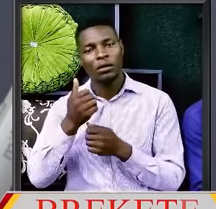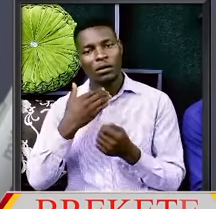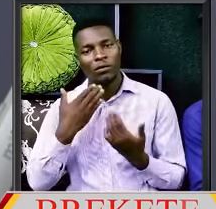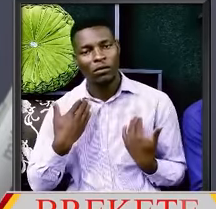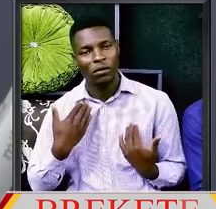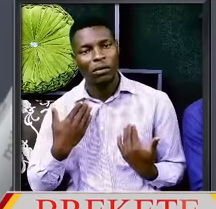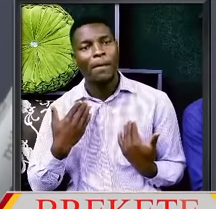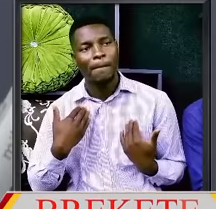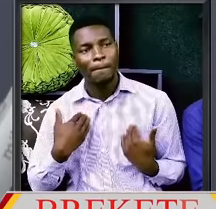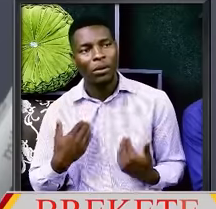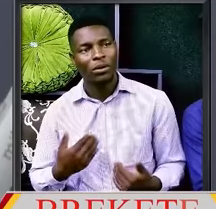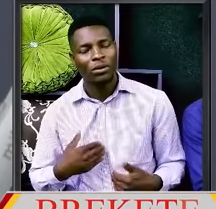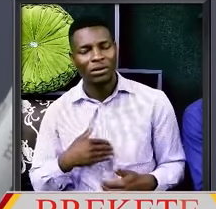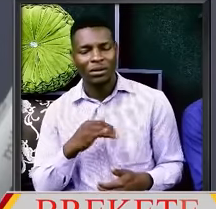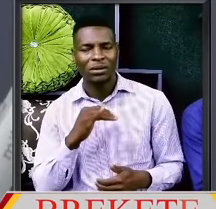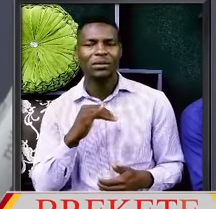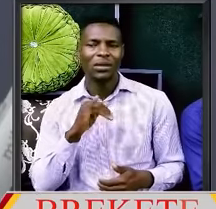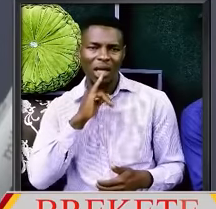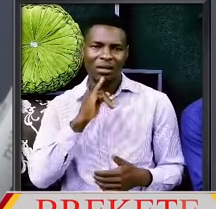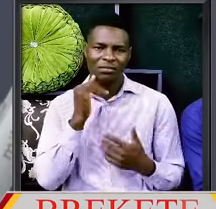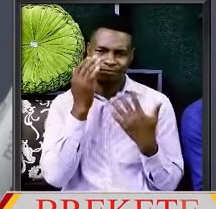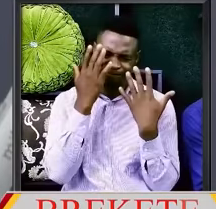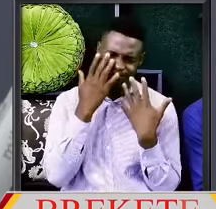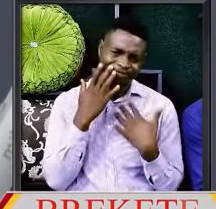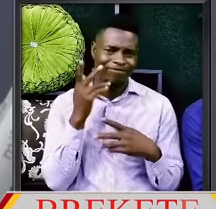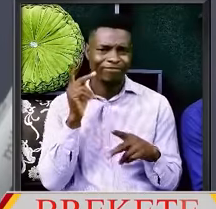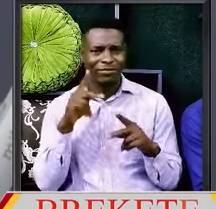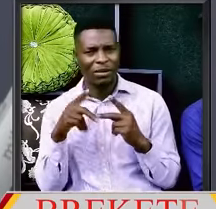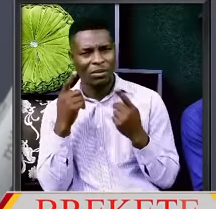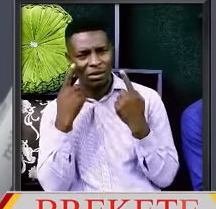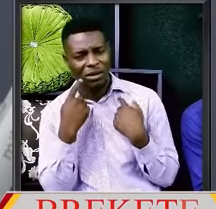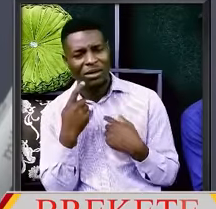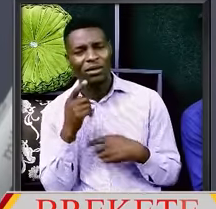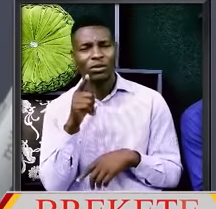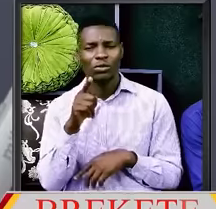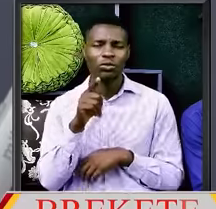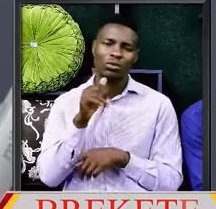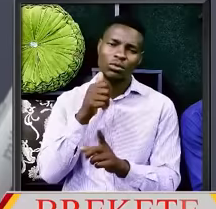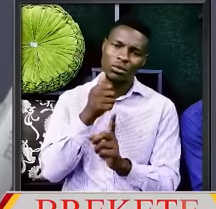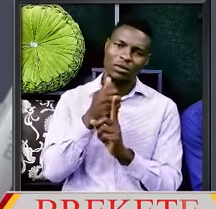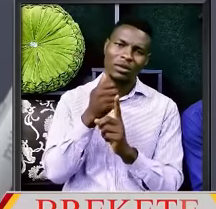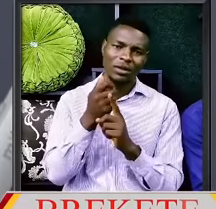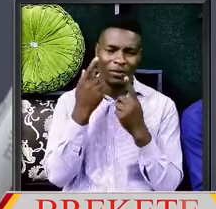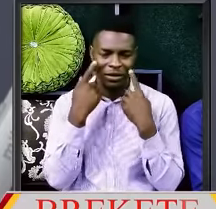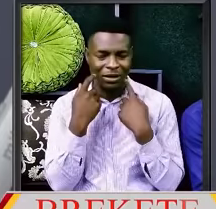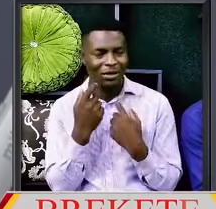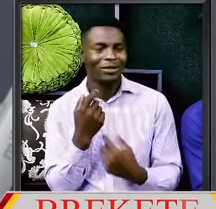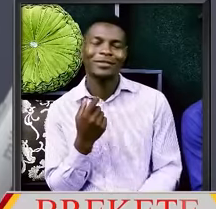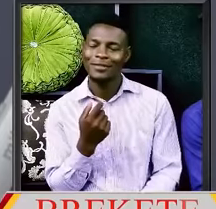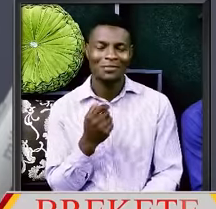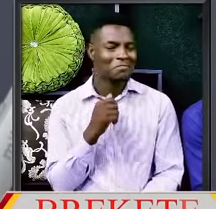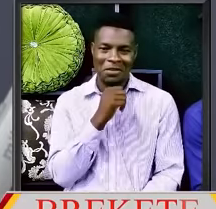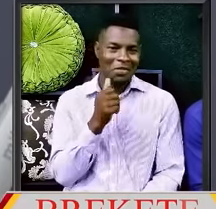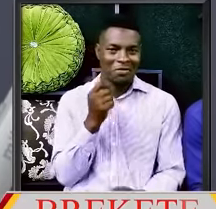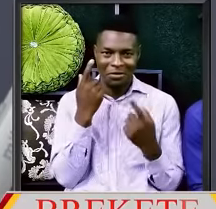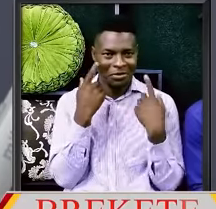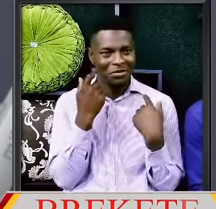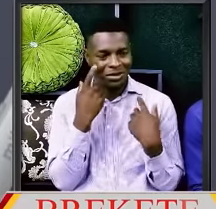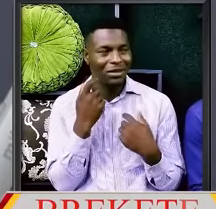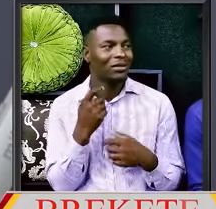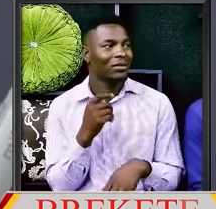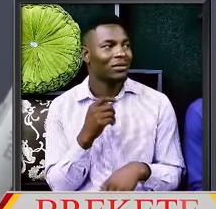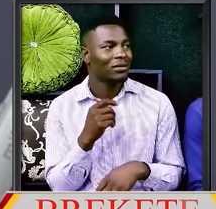heart, our mind is heavy now. Who they cry. You yourself don't shed tears. I don't cry. You shed small